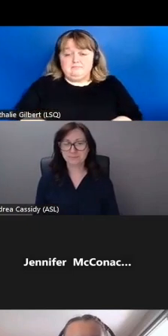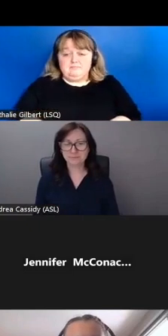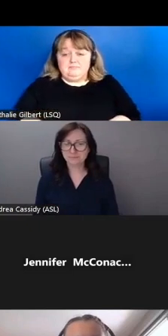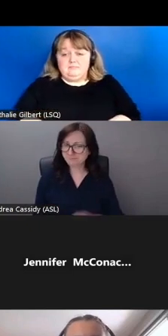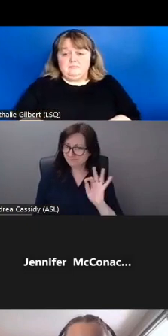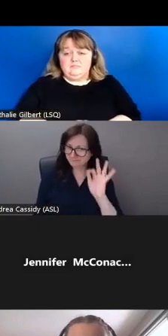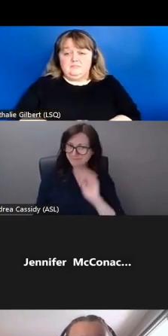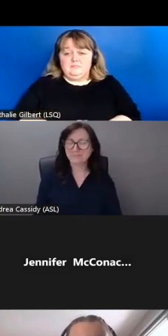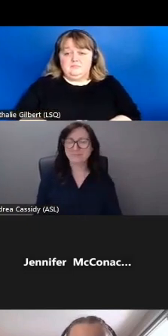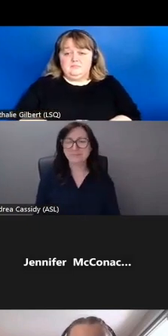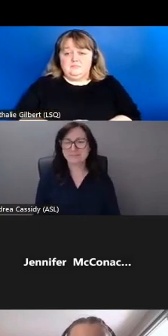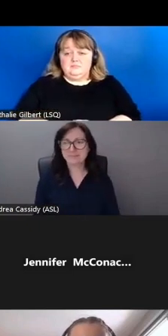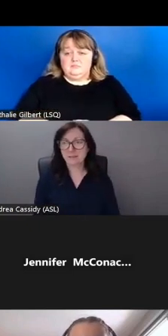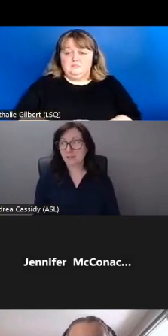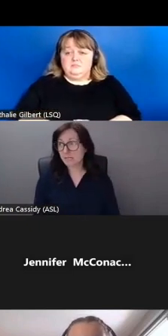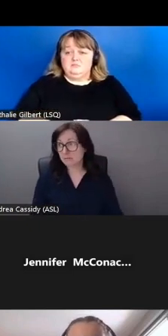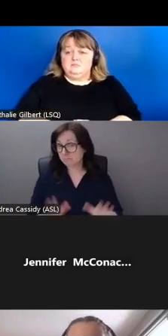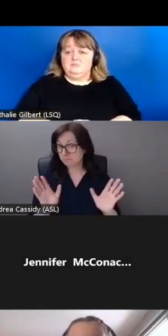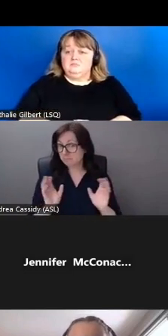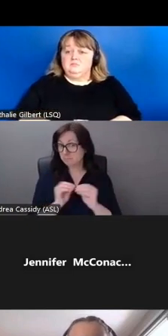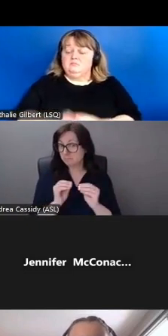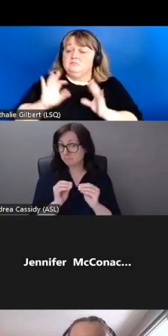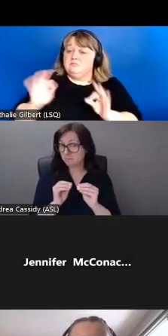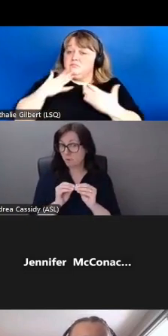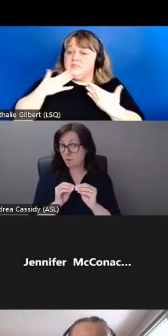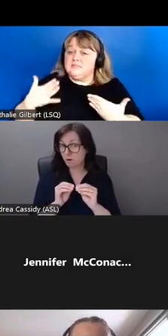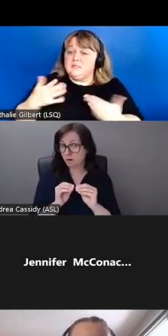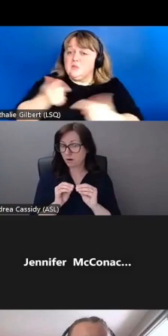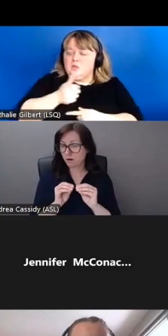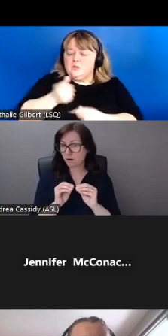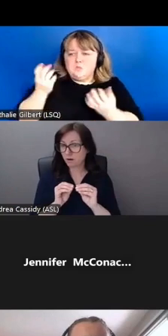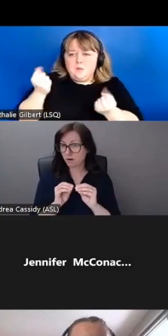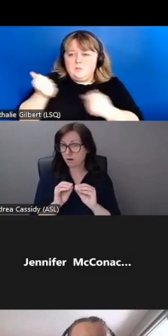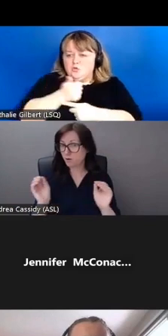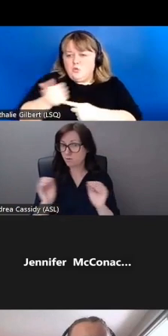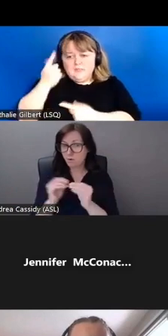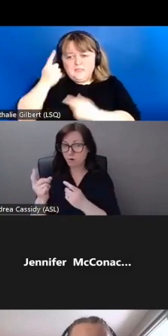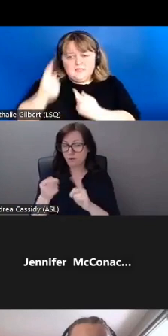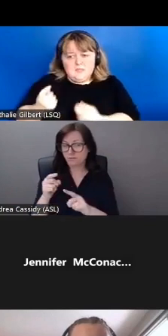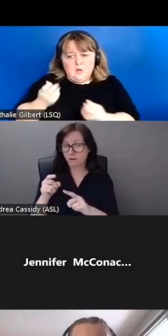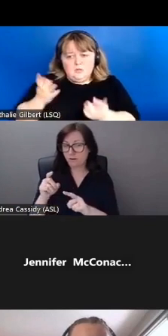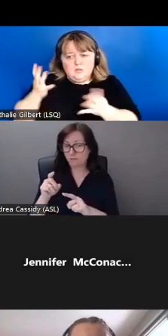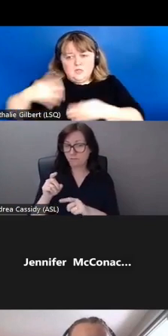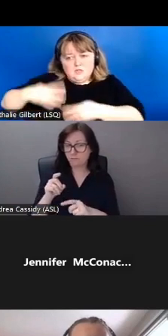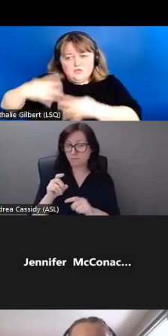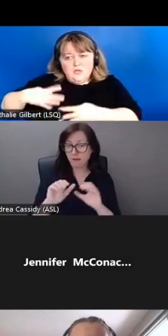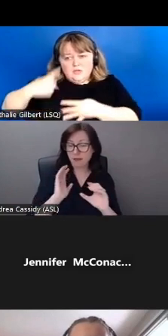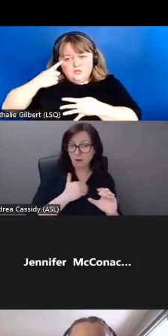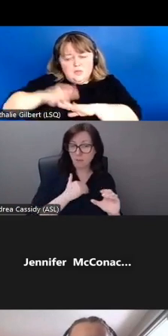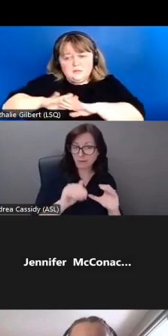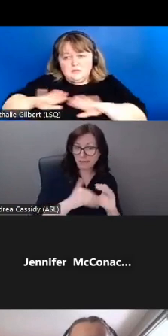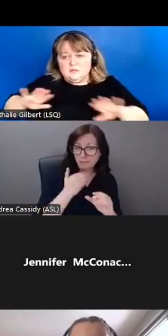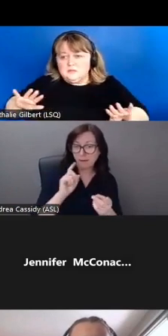Perfect. Well, if there are no more questions in the chat, and I don't believe any have come through at the forum@Inclusion Canada